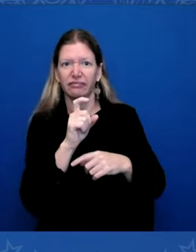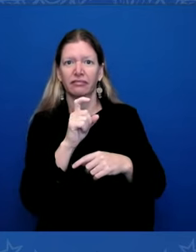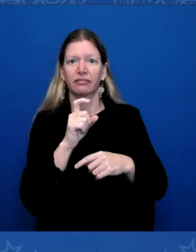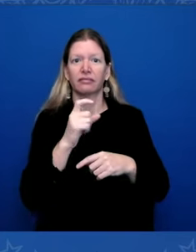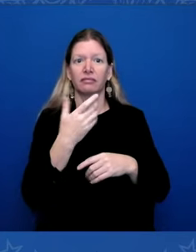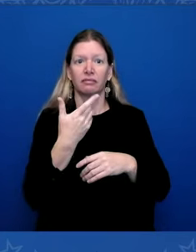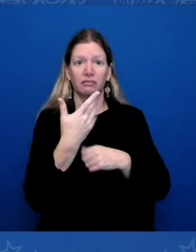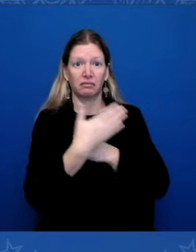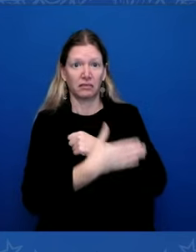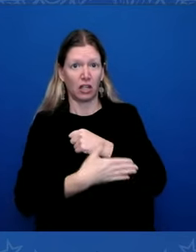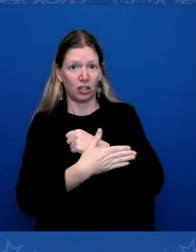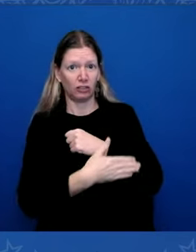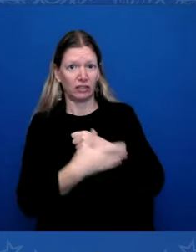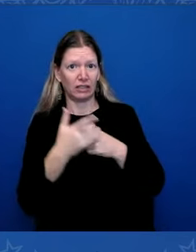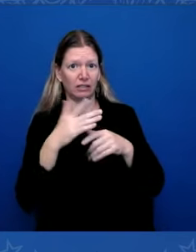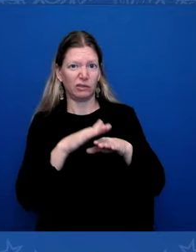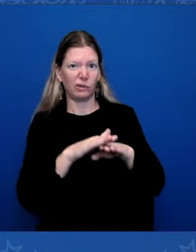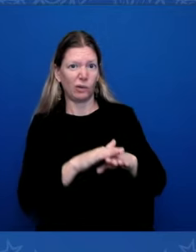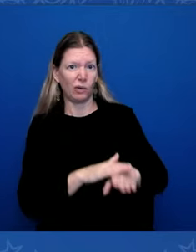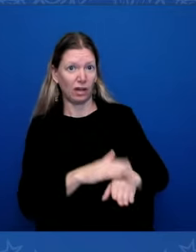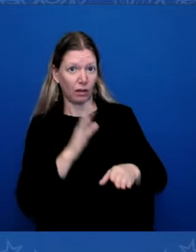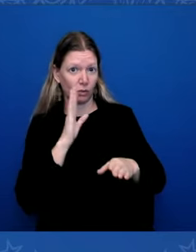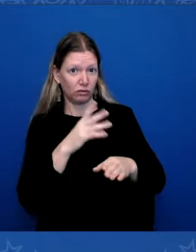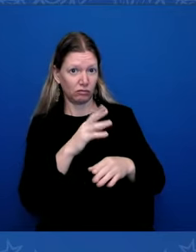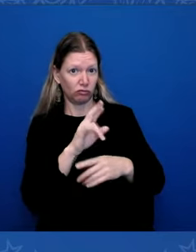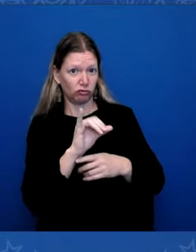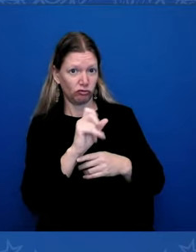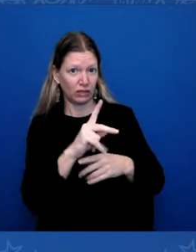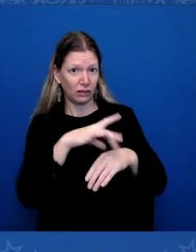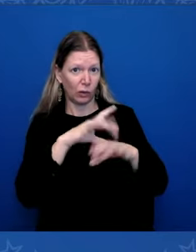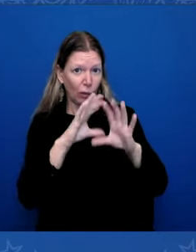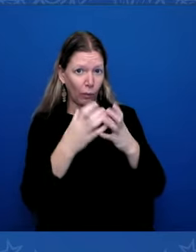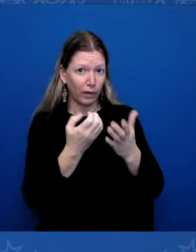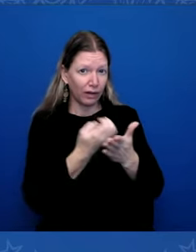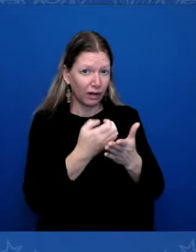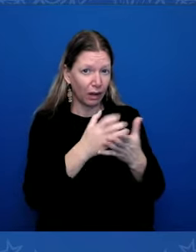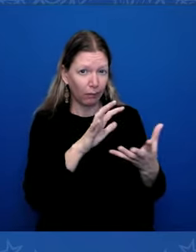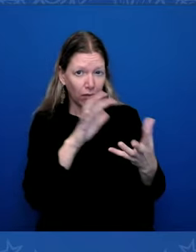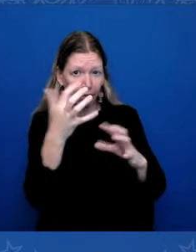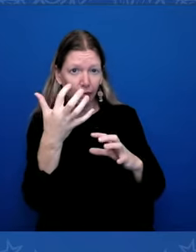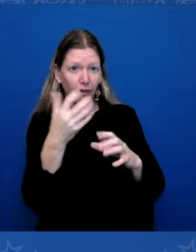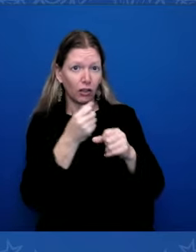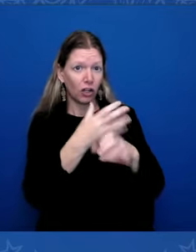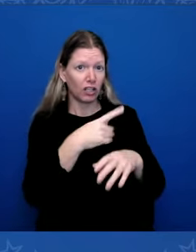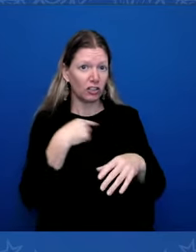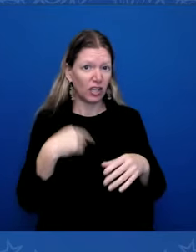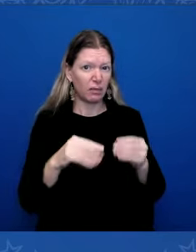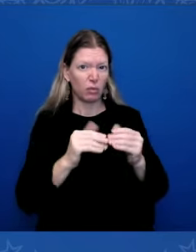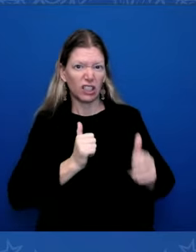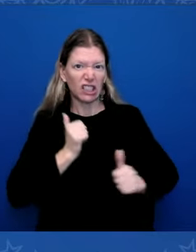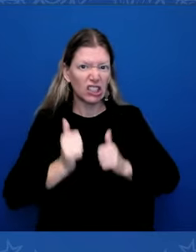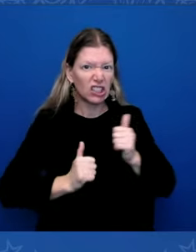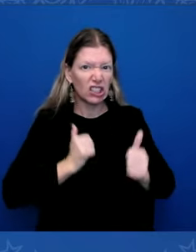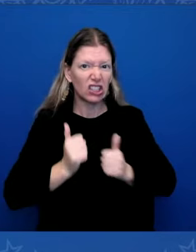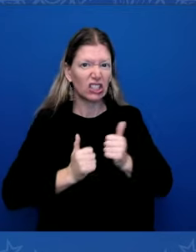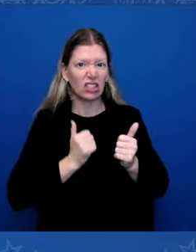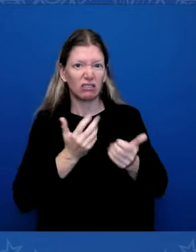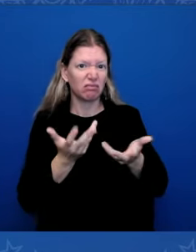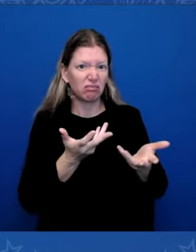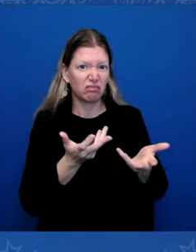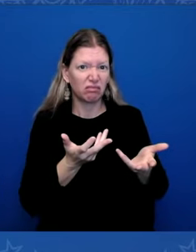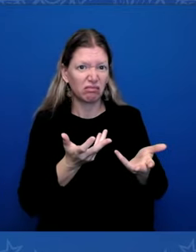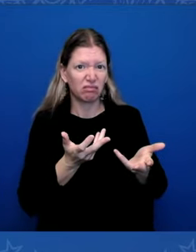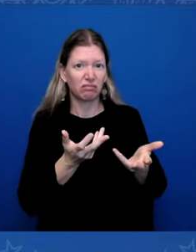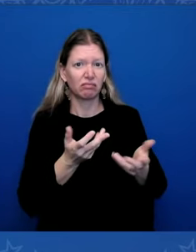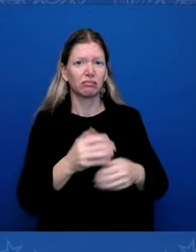first part of your question again, because this fan is going on, it's loud behind me. No worries. Do you believe the country's slowdown in